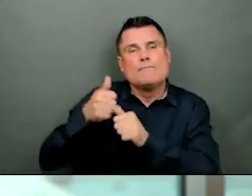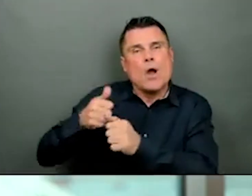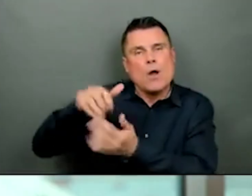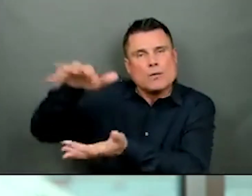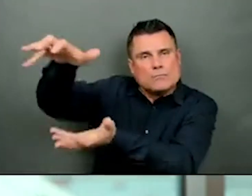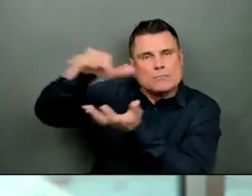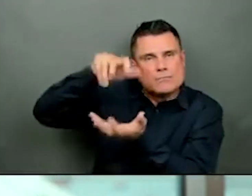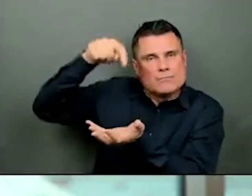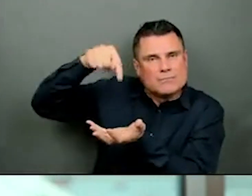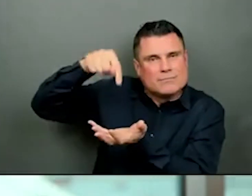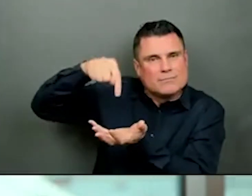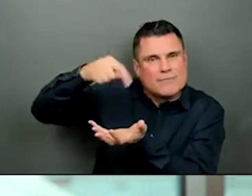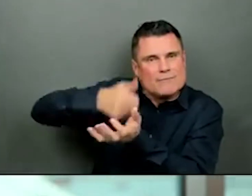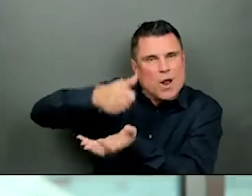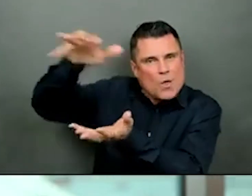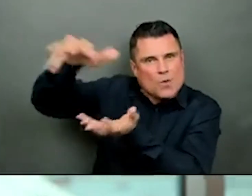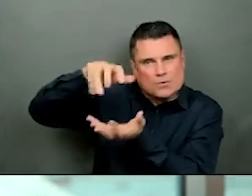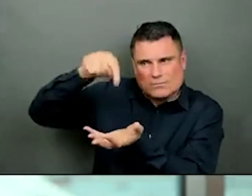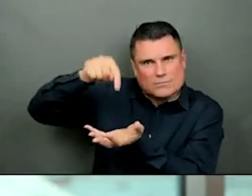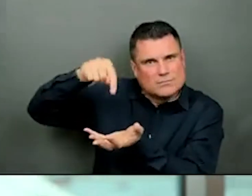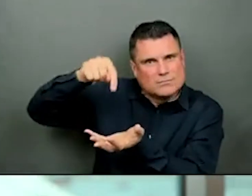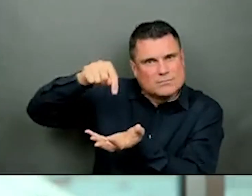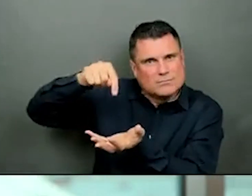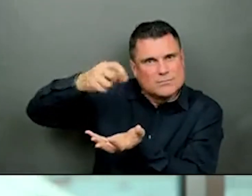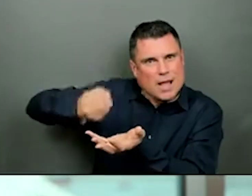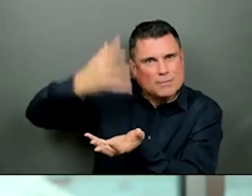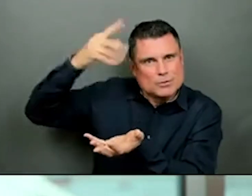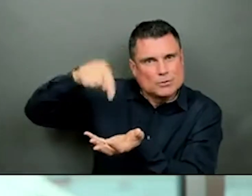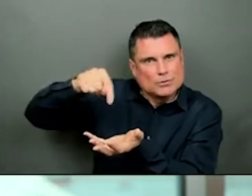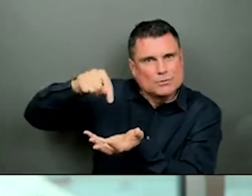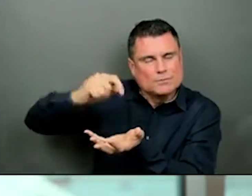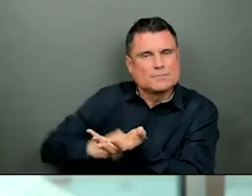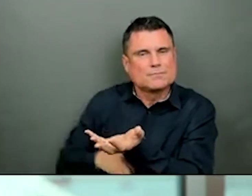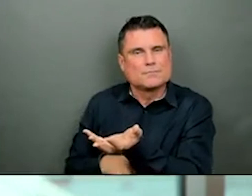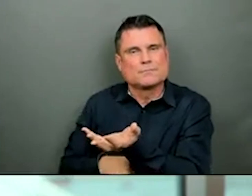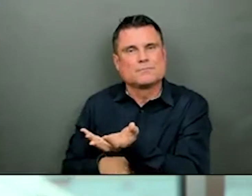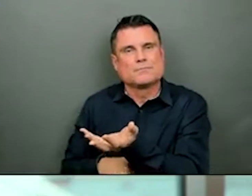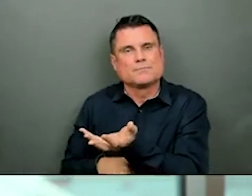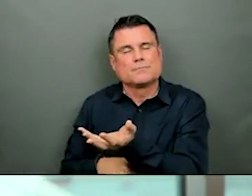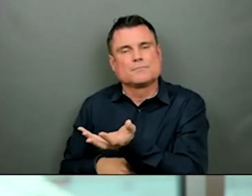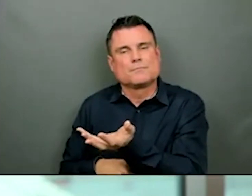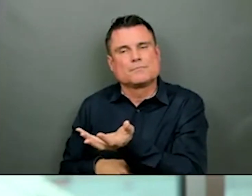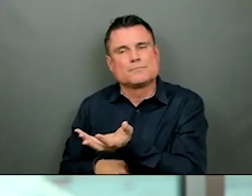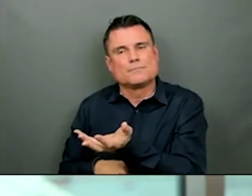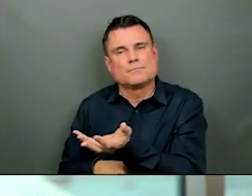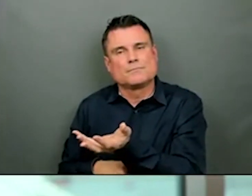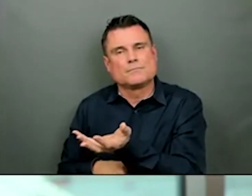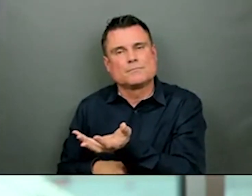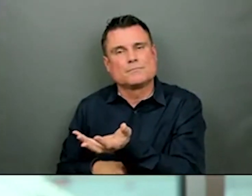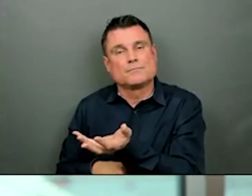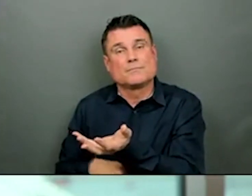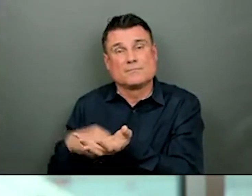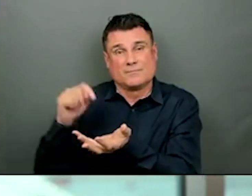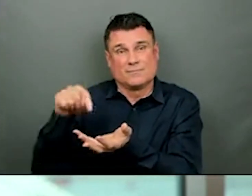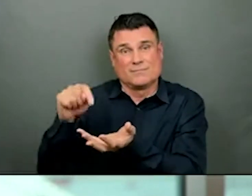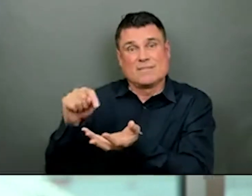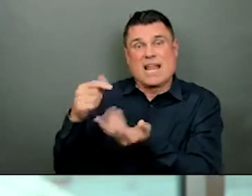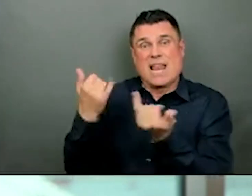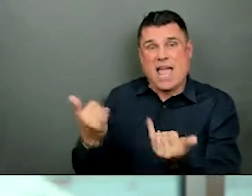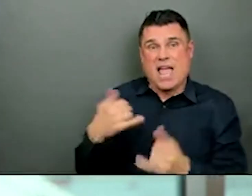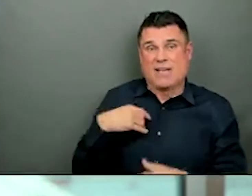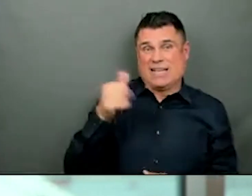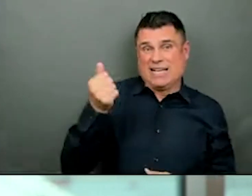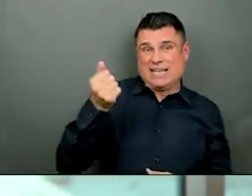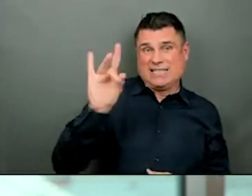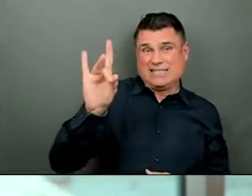Right now we had 18,000. As I told you, we were about to receive a very significant, we have received and will be distributing out over